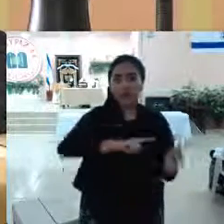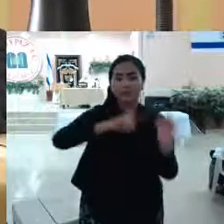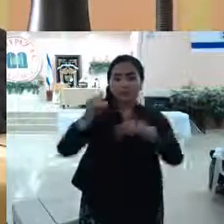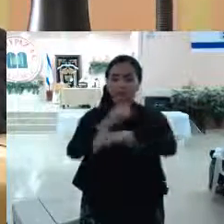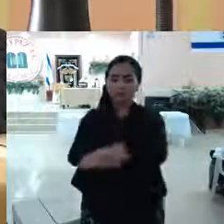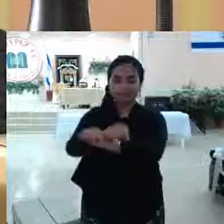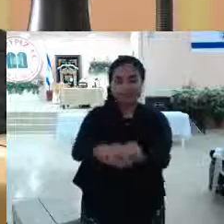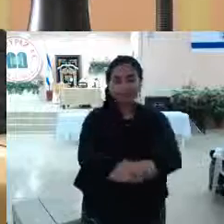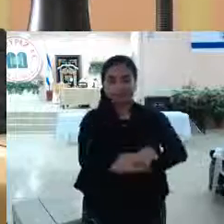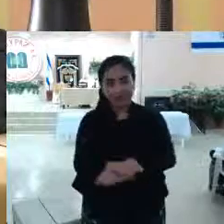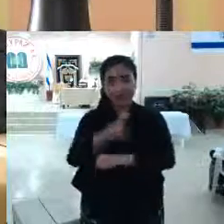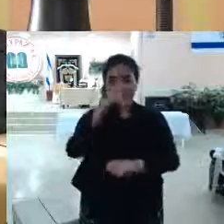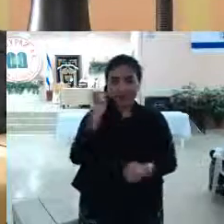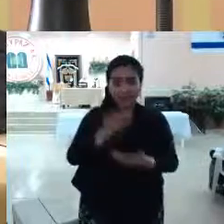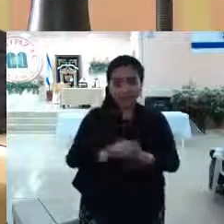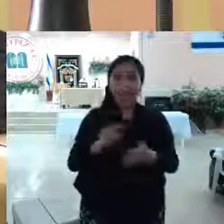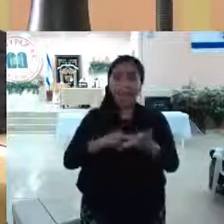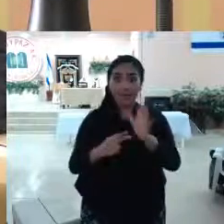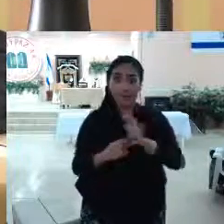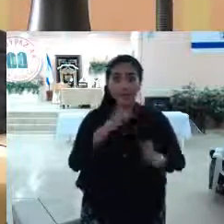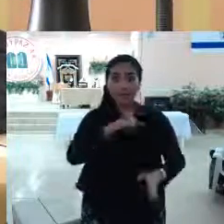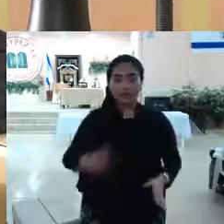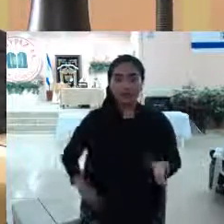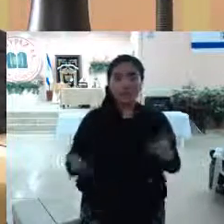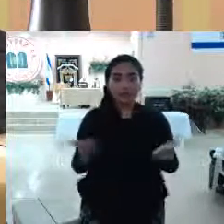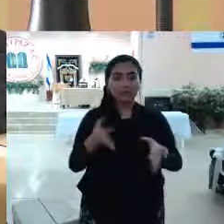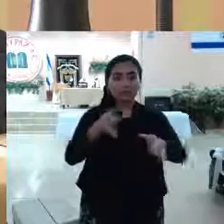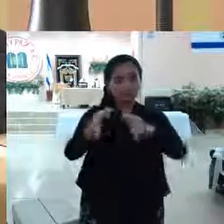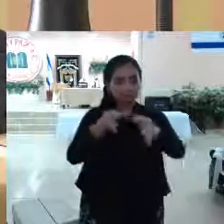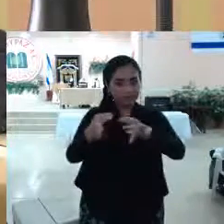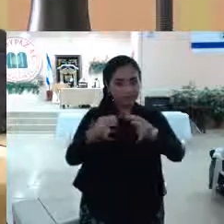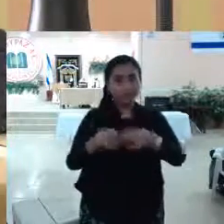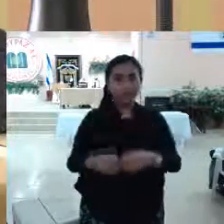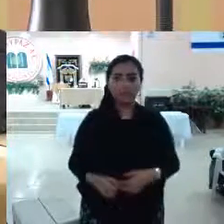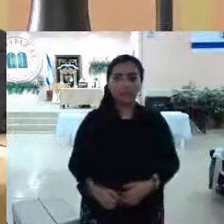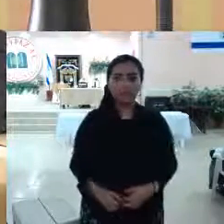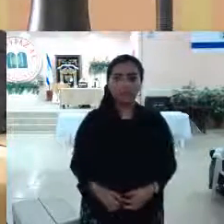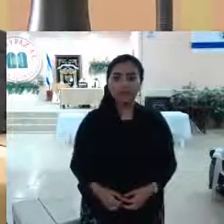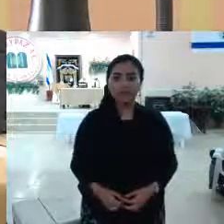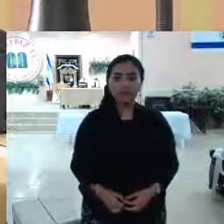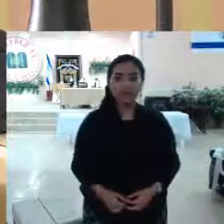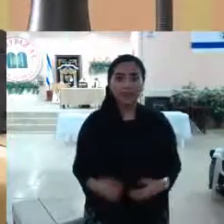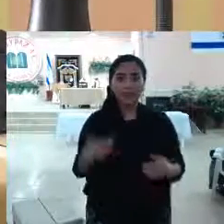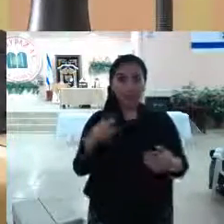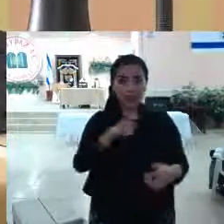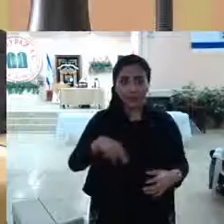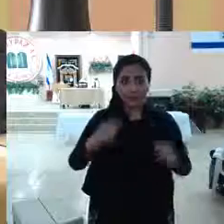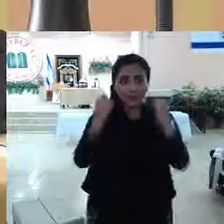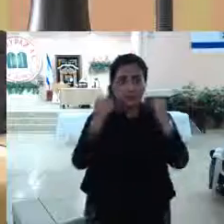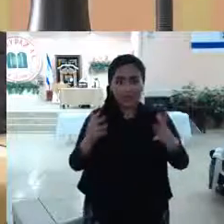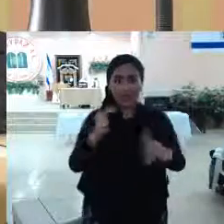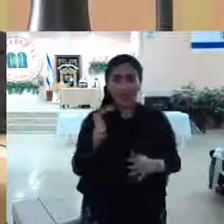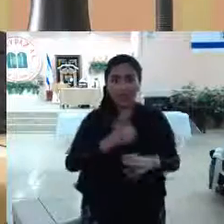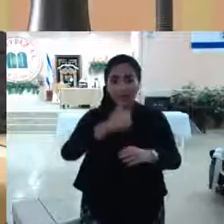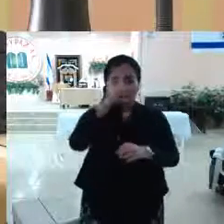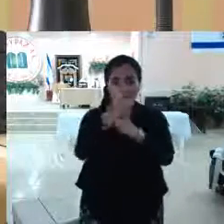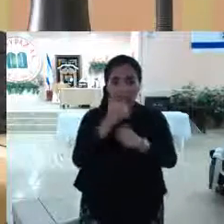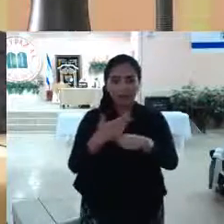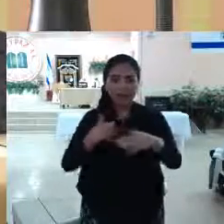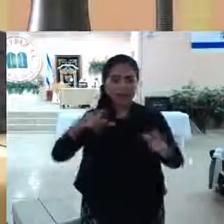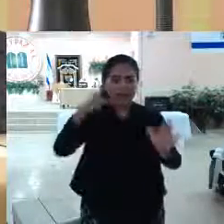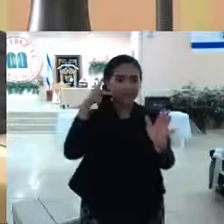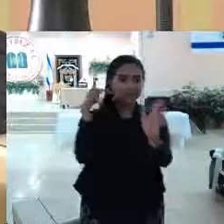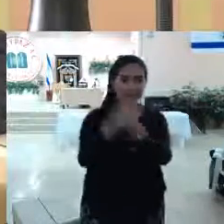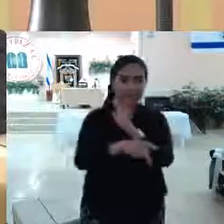cautivos por esto. Es decir, el rey está that means explicando the king aquí is explaining here han sido muertos muchos de nuestros Many hermanos a espada. of our